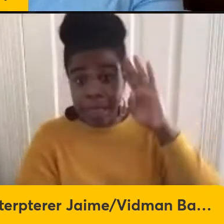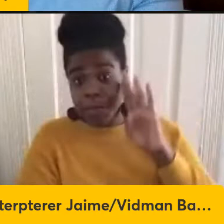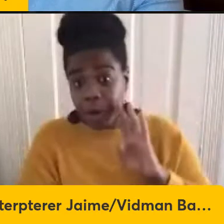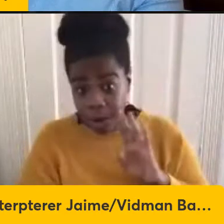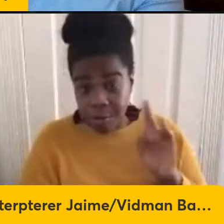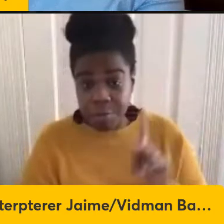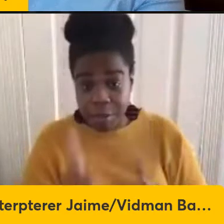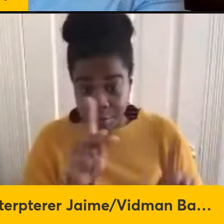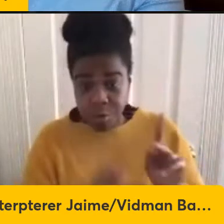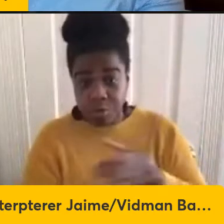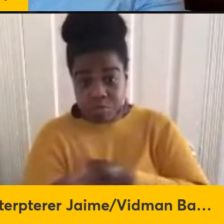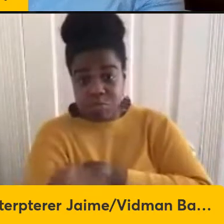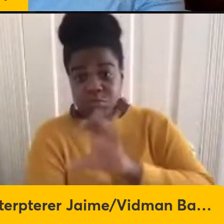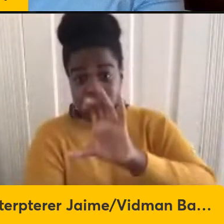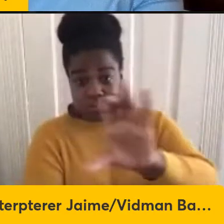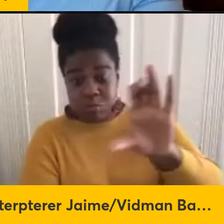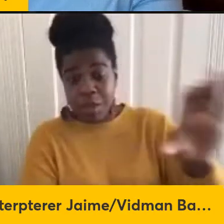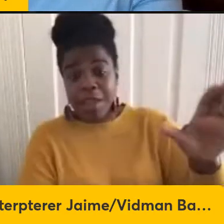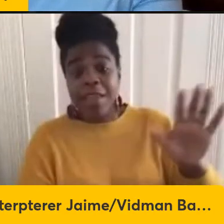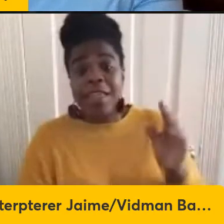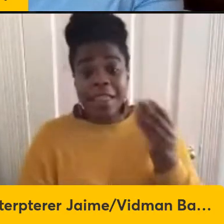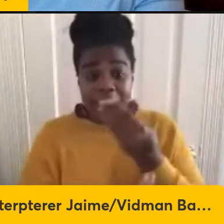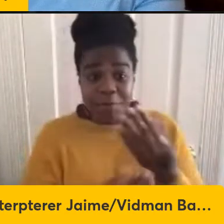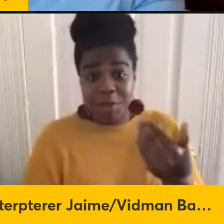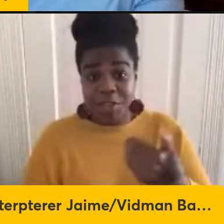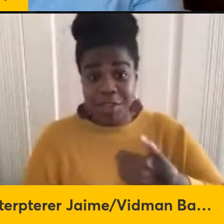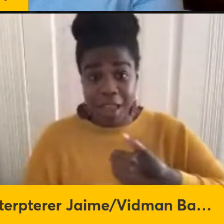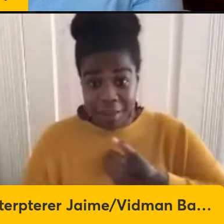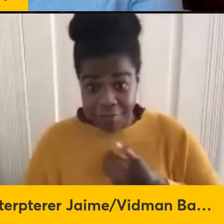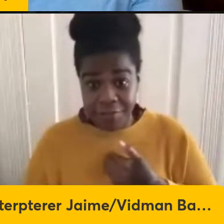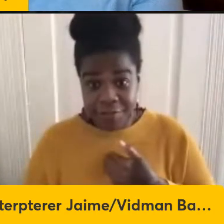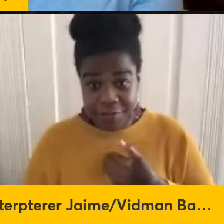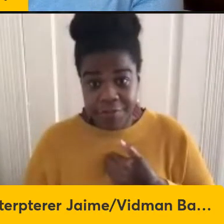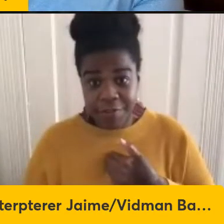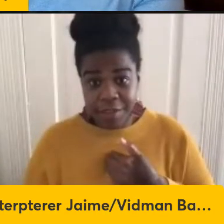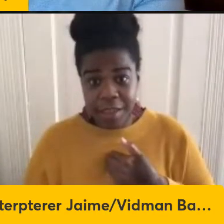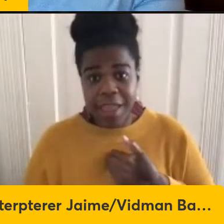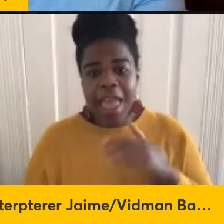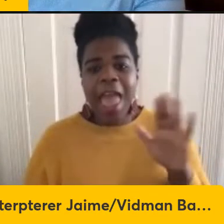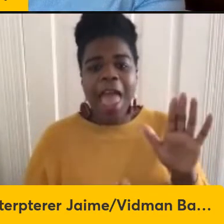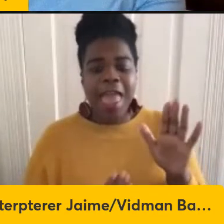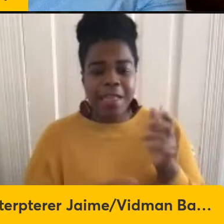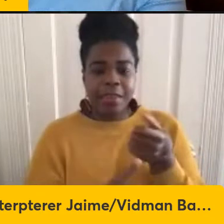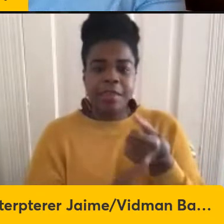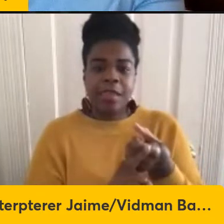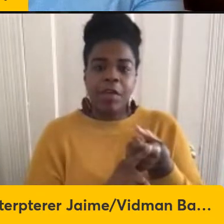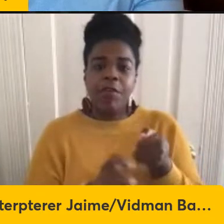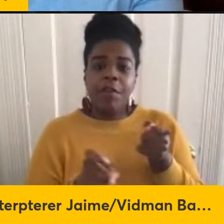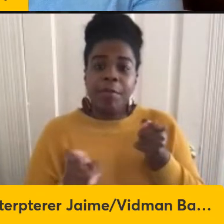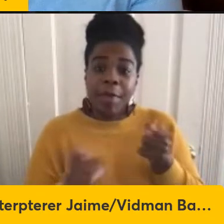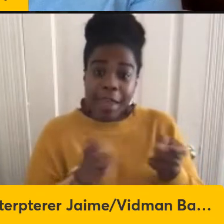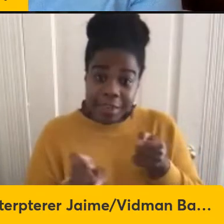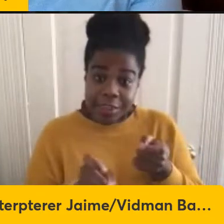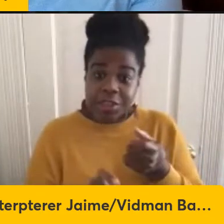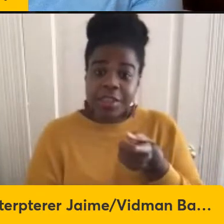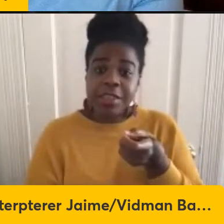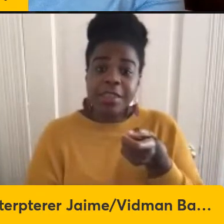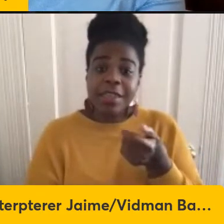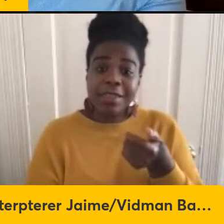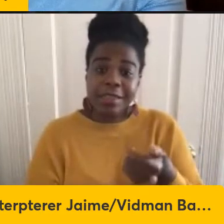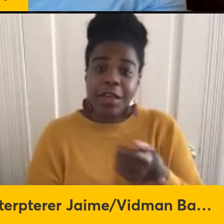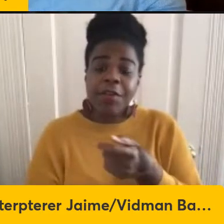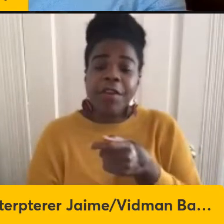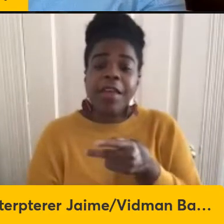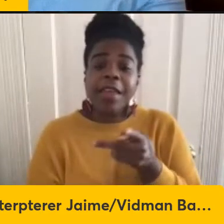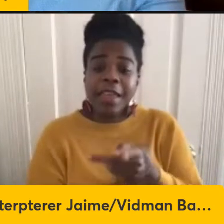to be able to have the information that they need to be able to self-manage and self-care and to get better outcomes